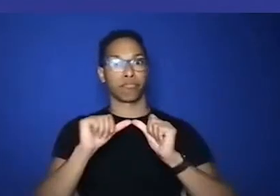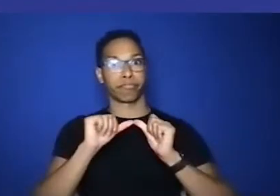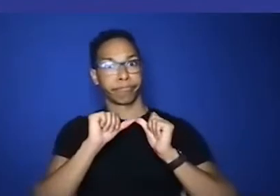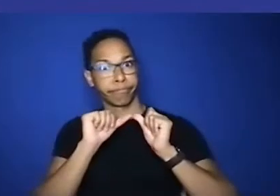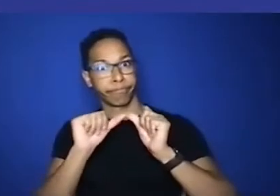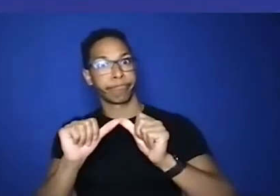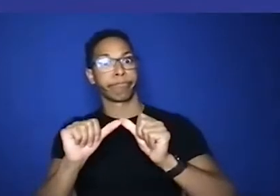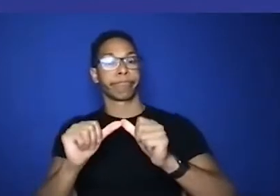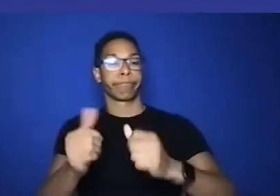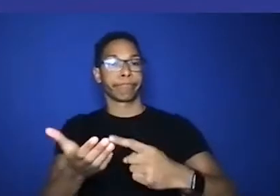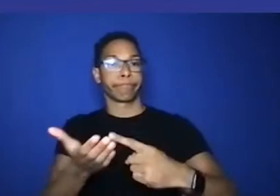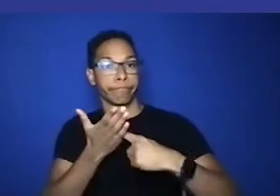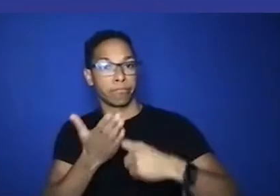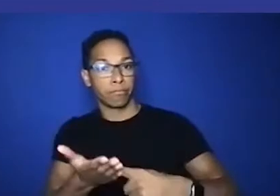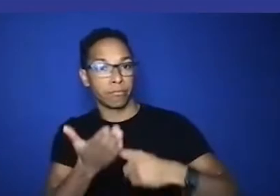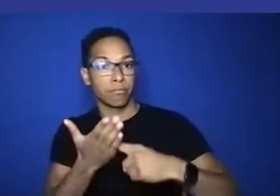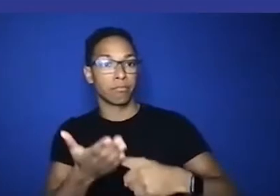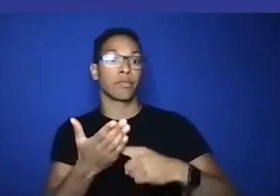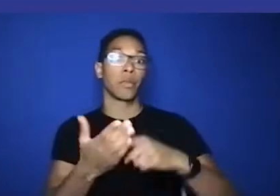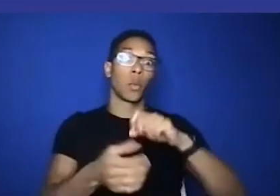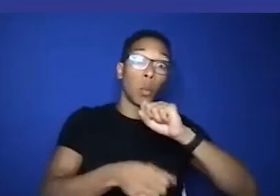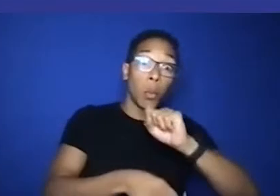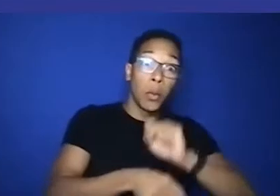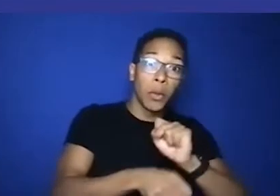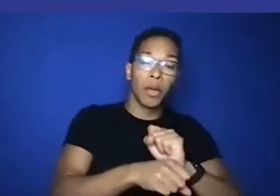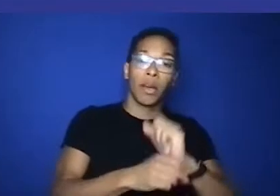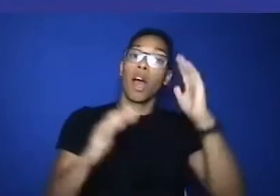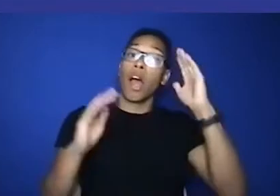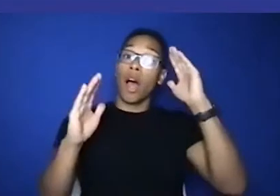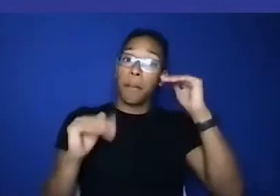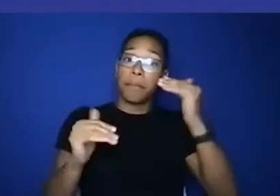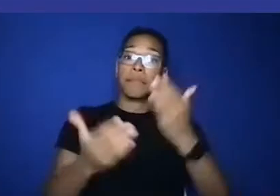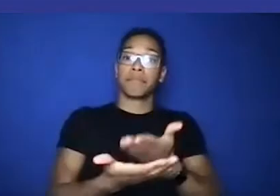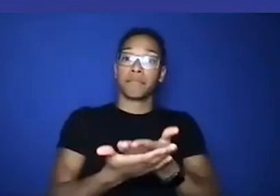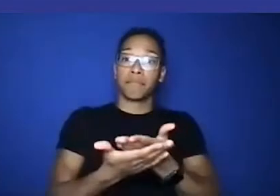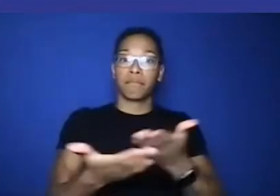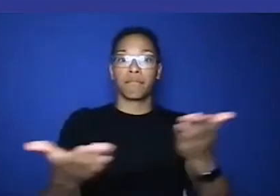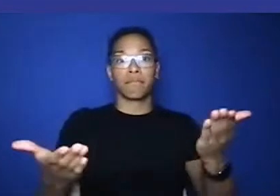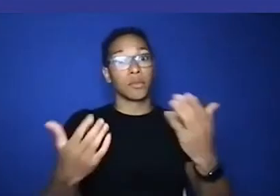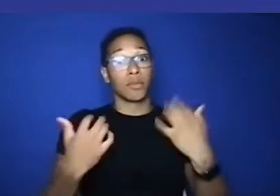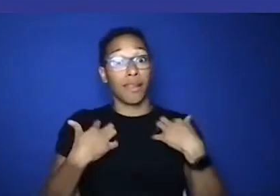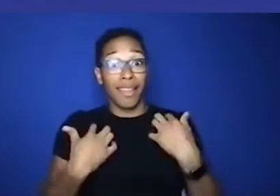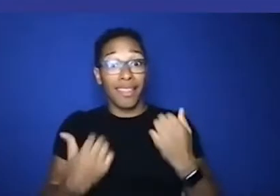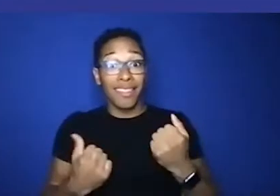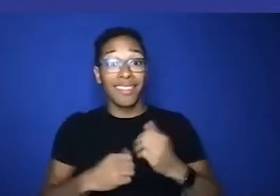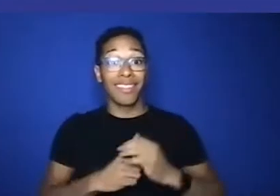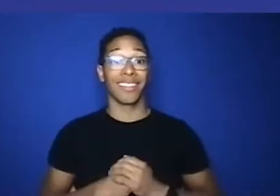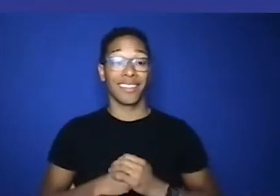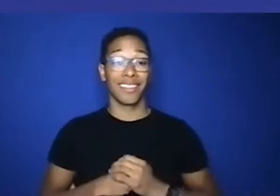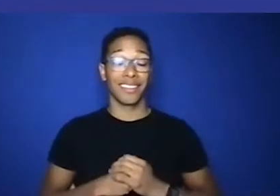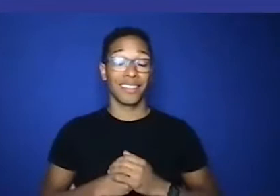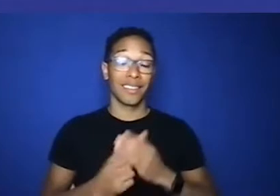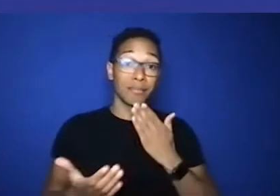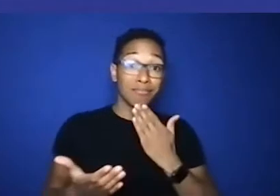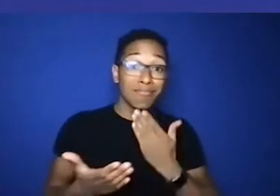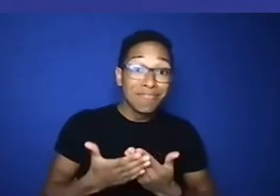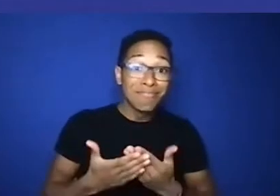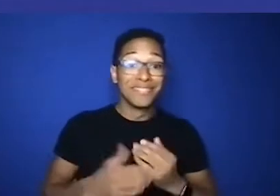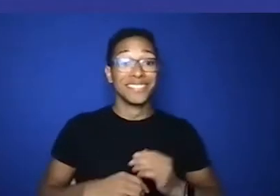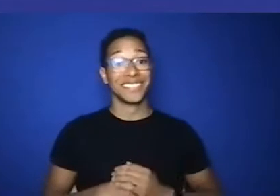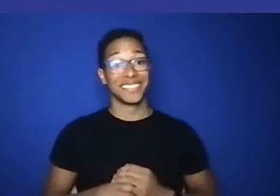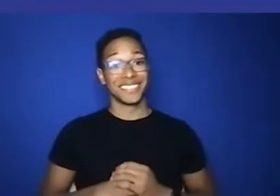and dialogue and work. And I hope everyone is healthy and well.